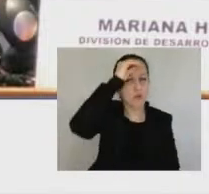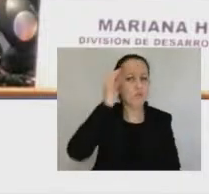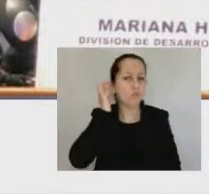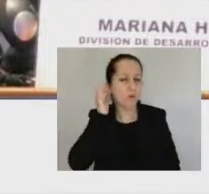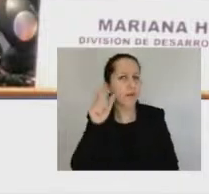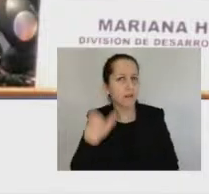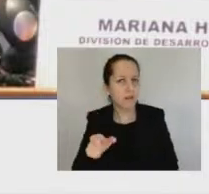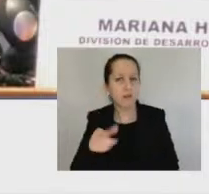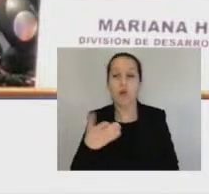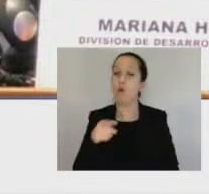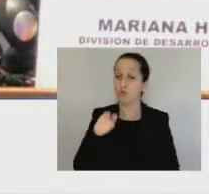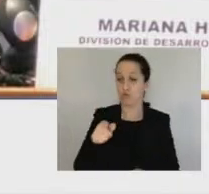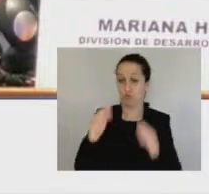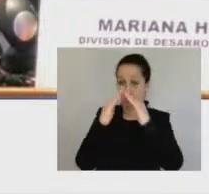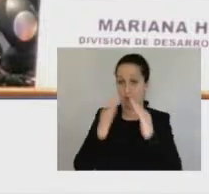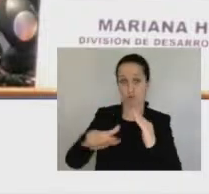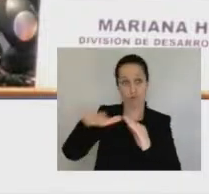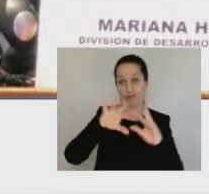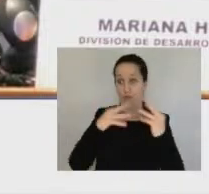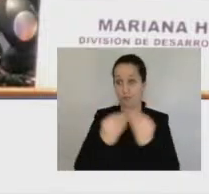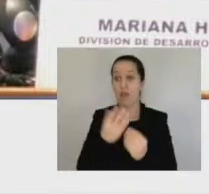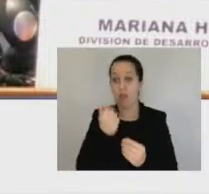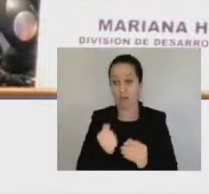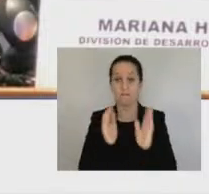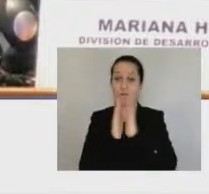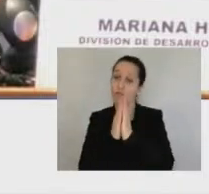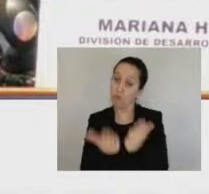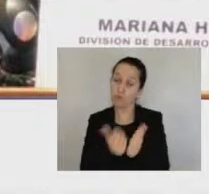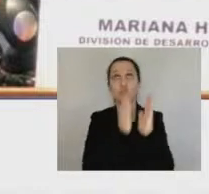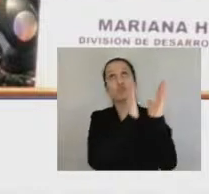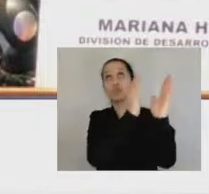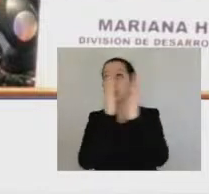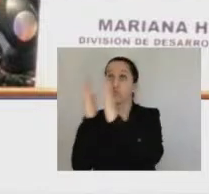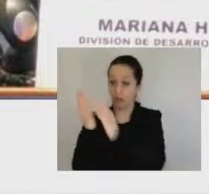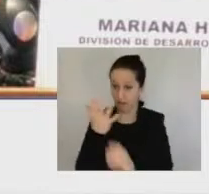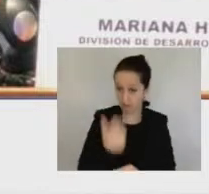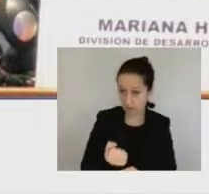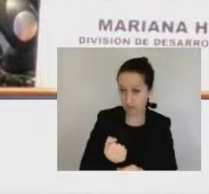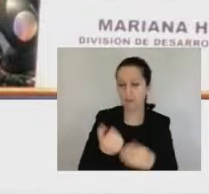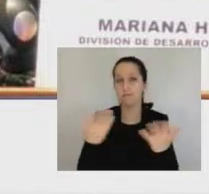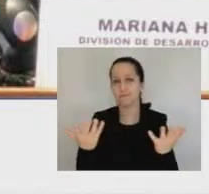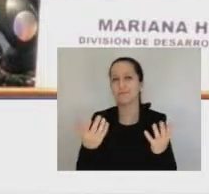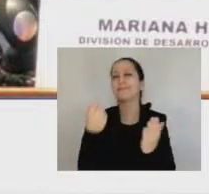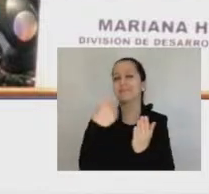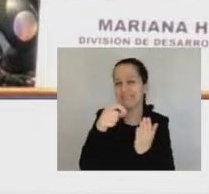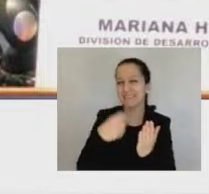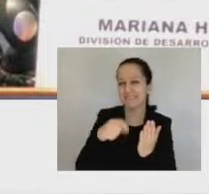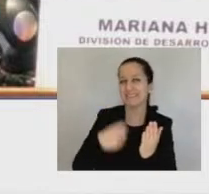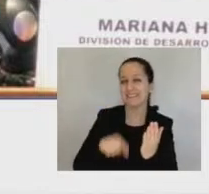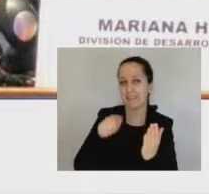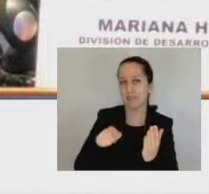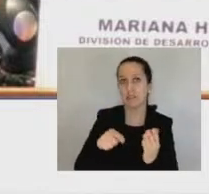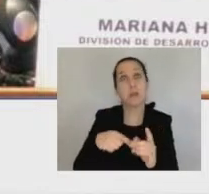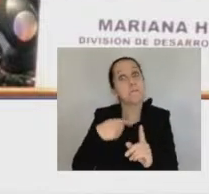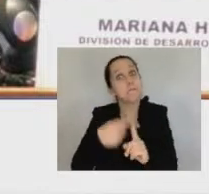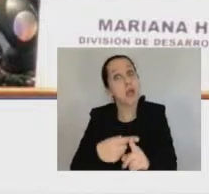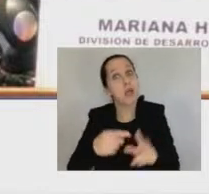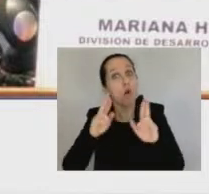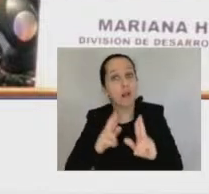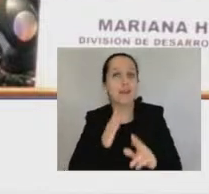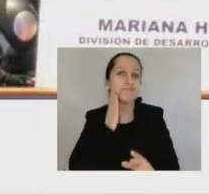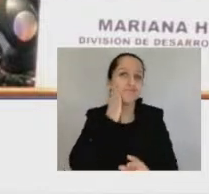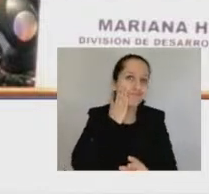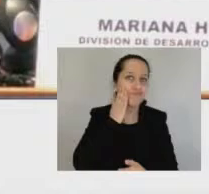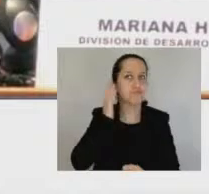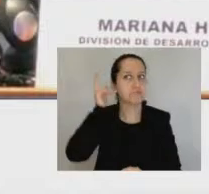number of books at home, and other variables. We would like to also include the